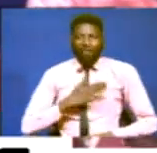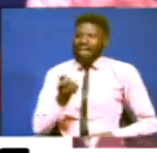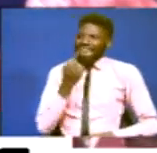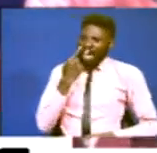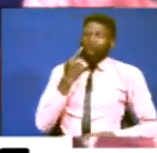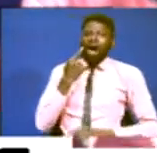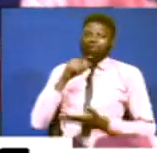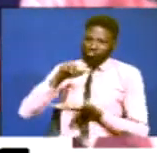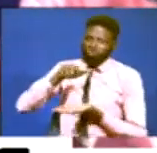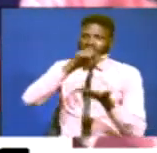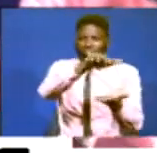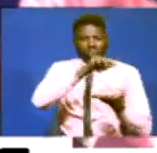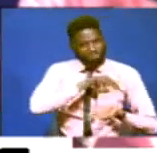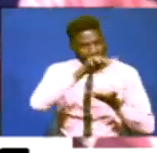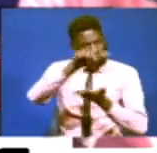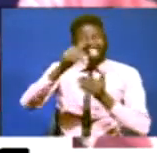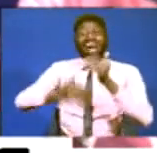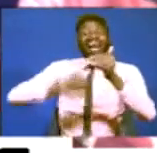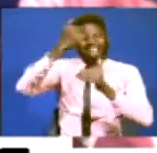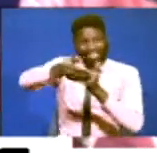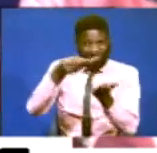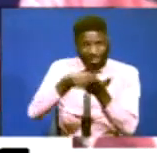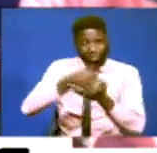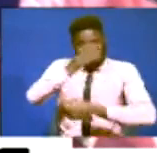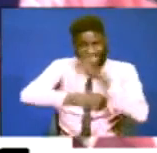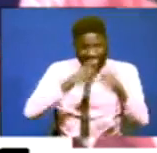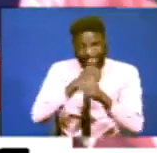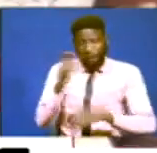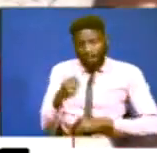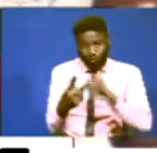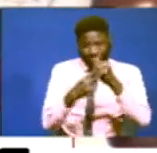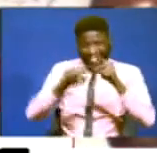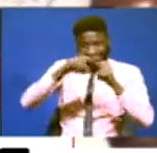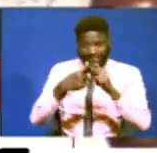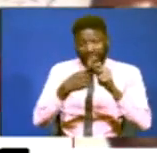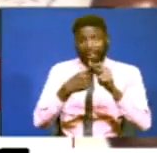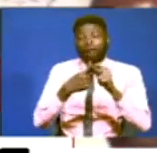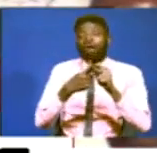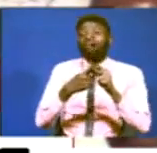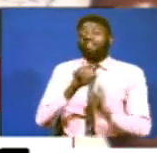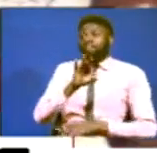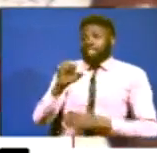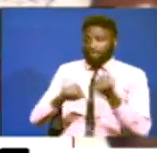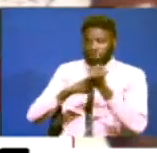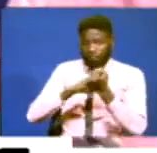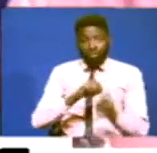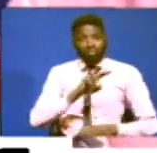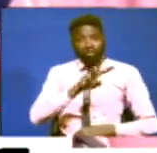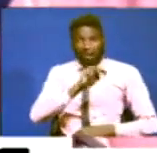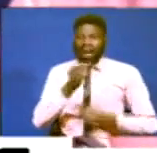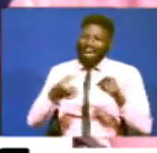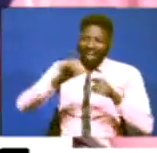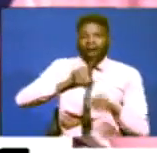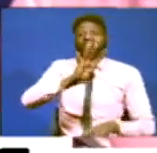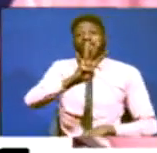from July, bursary are going to move from 2 million per ward to 4 million per ward. County government, next